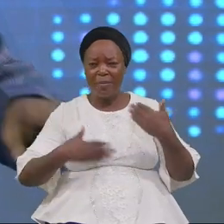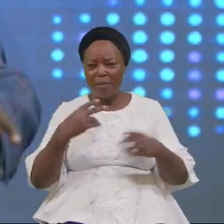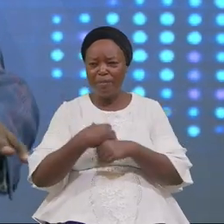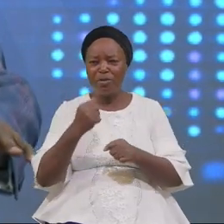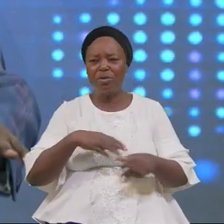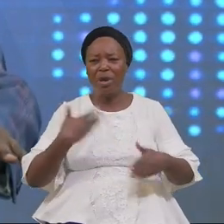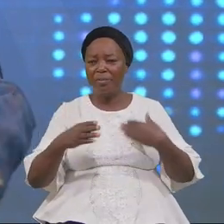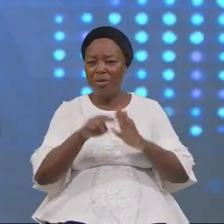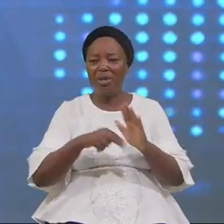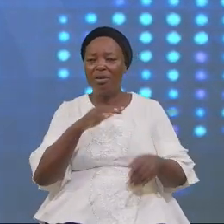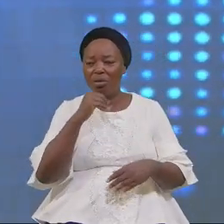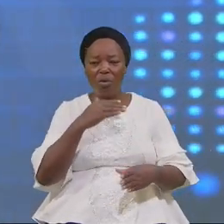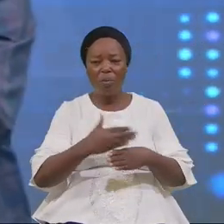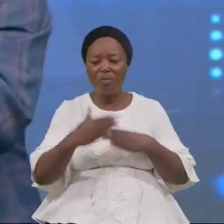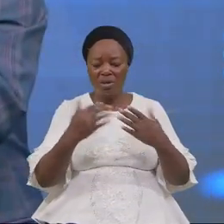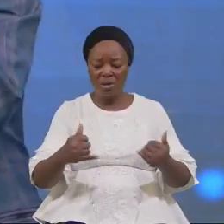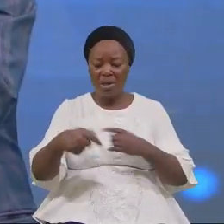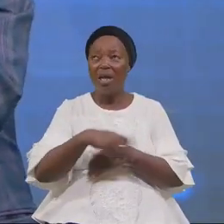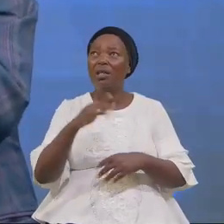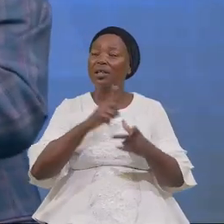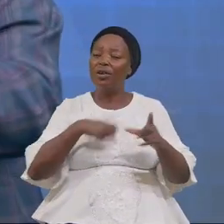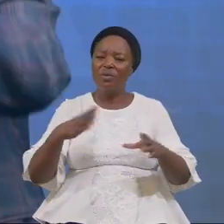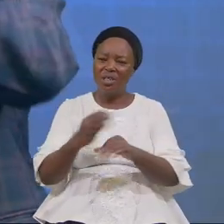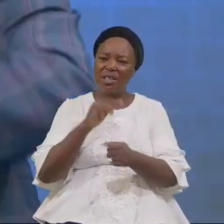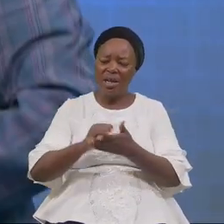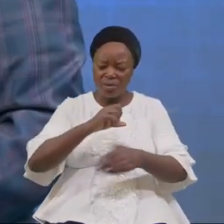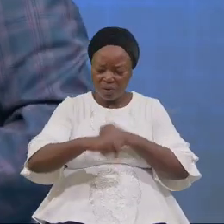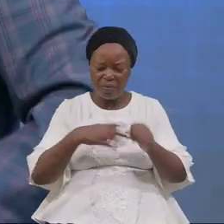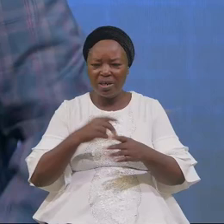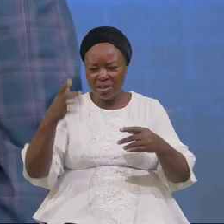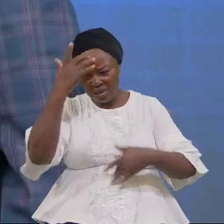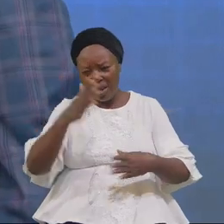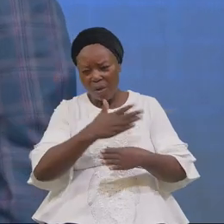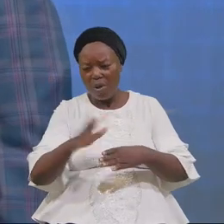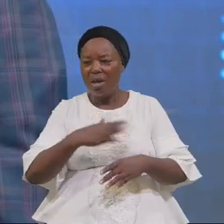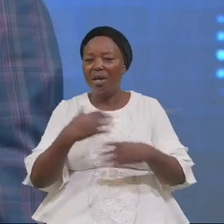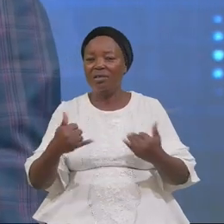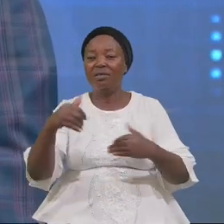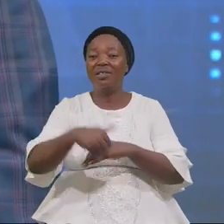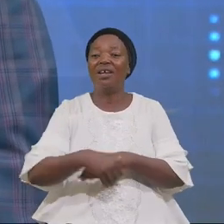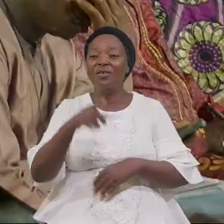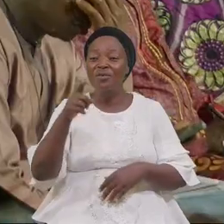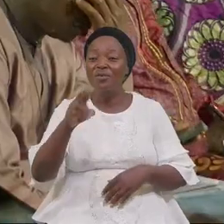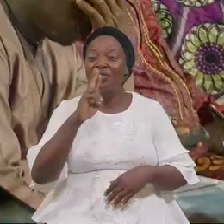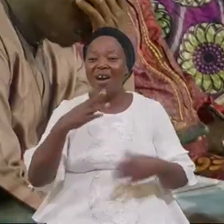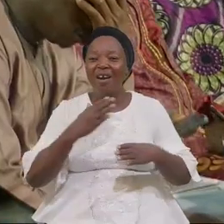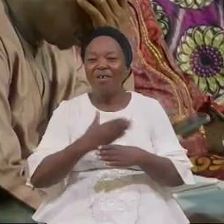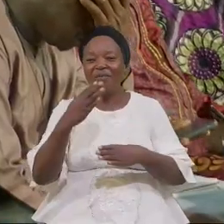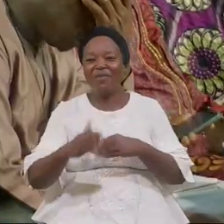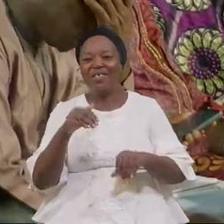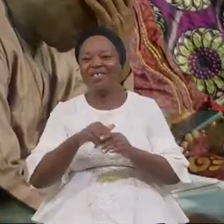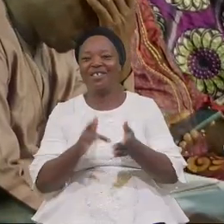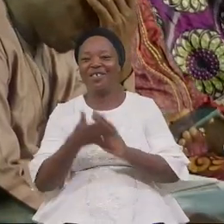will take the suffering and the sickness away, and tonight you are complete.